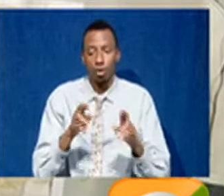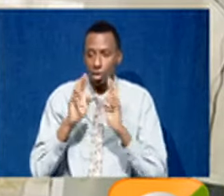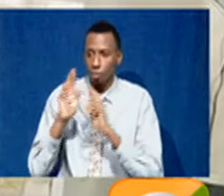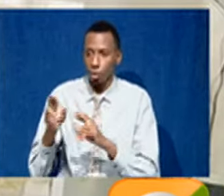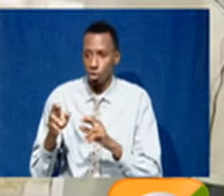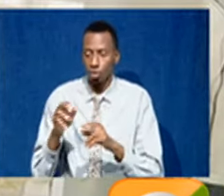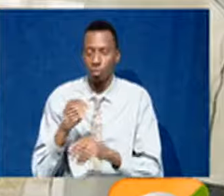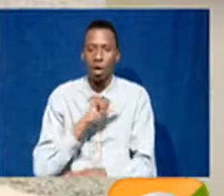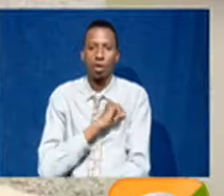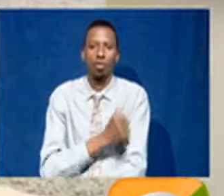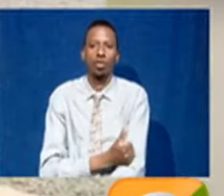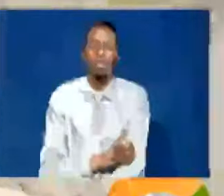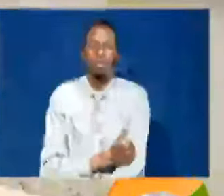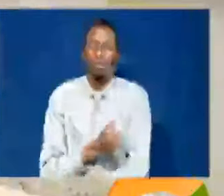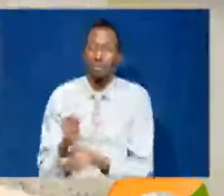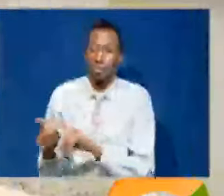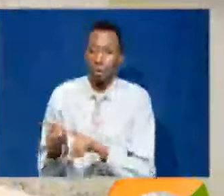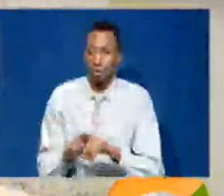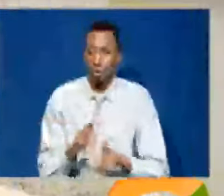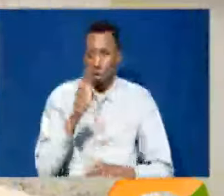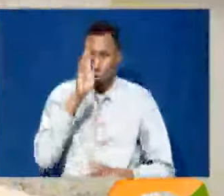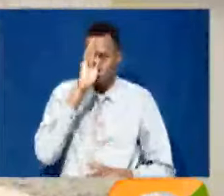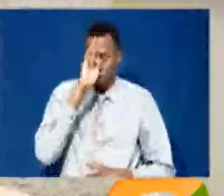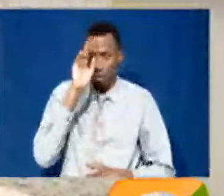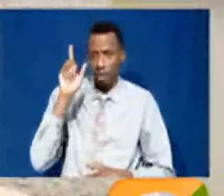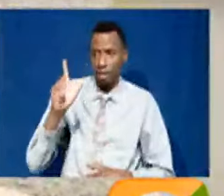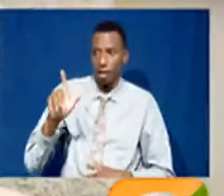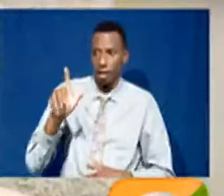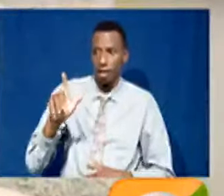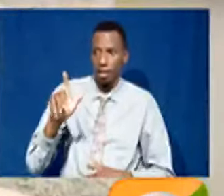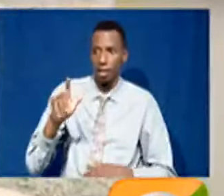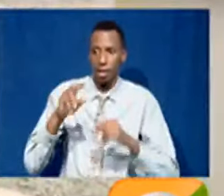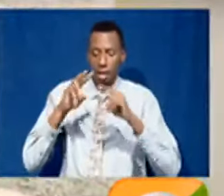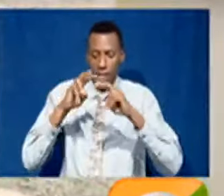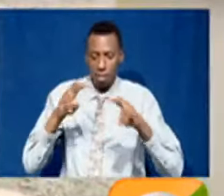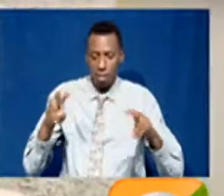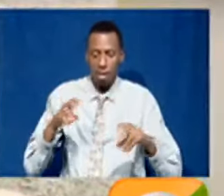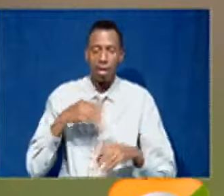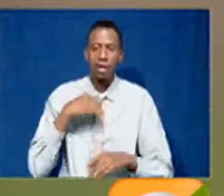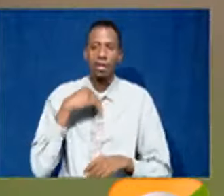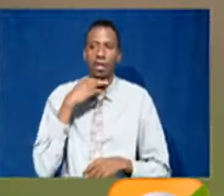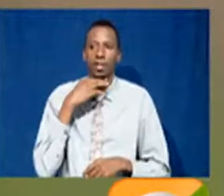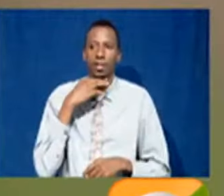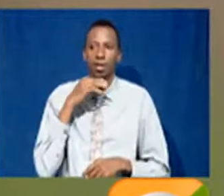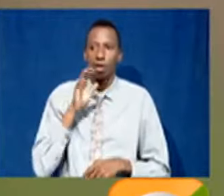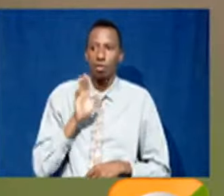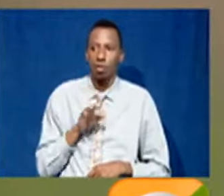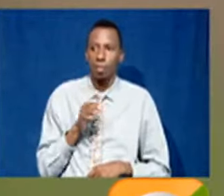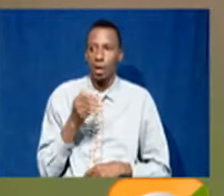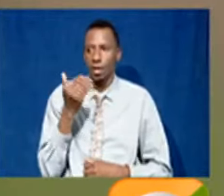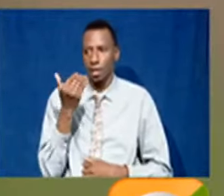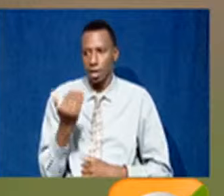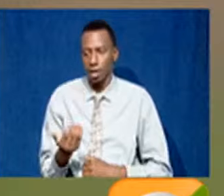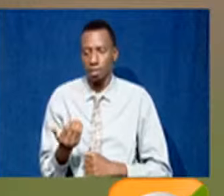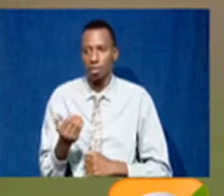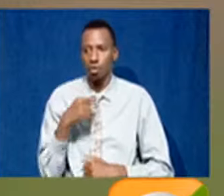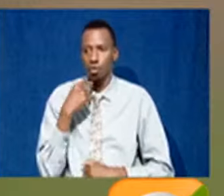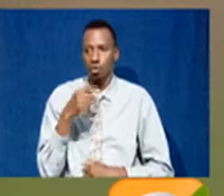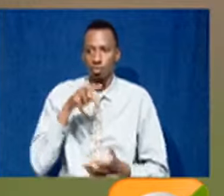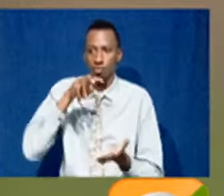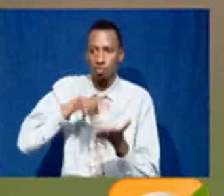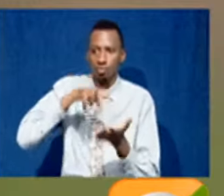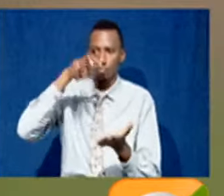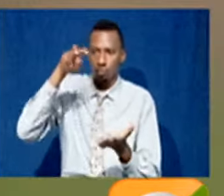authorities. Meanwhile, police in Langata are investigating the death of a young woman who allegedly jumped to her death from